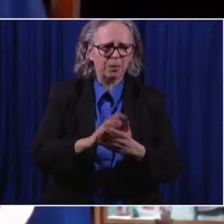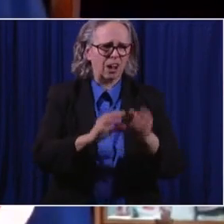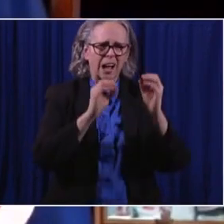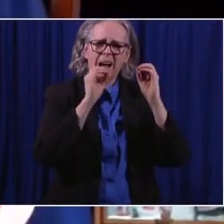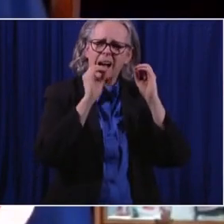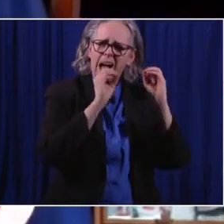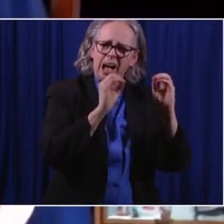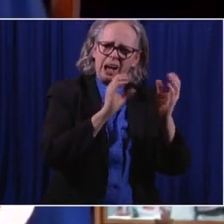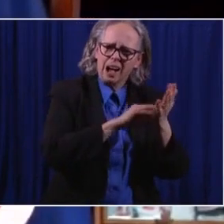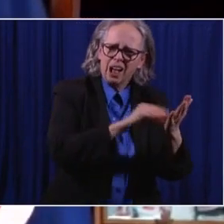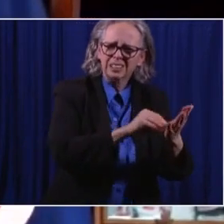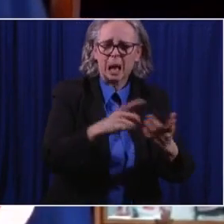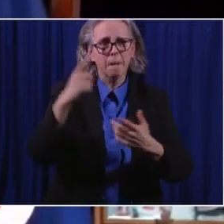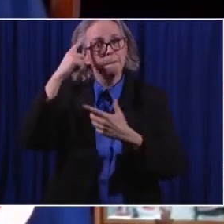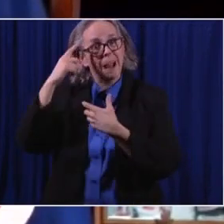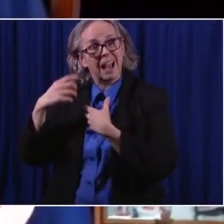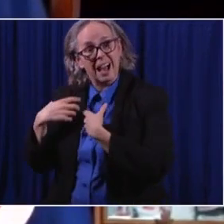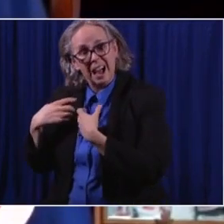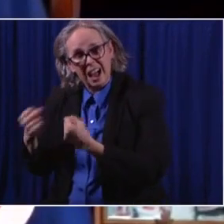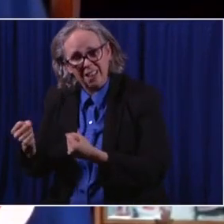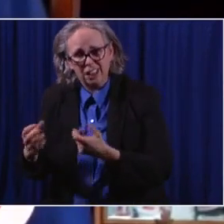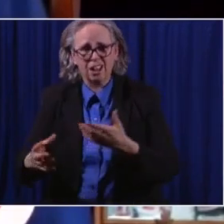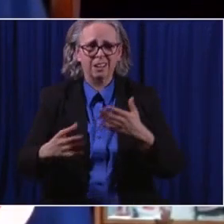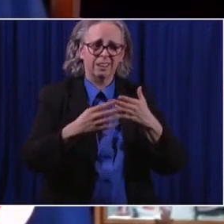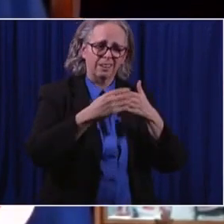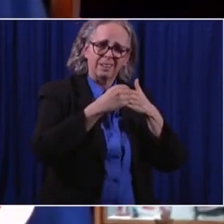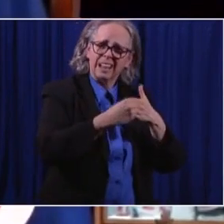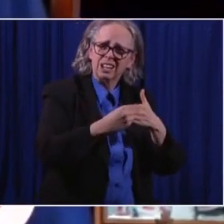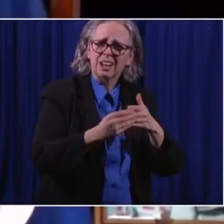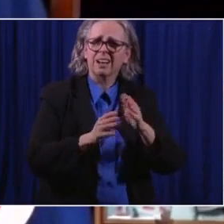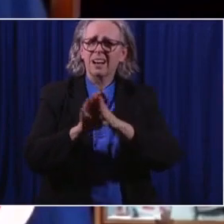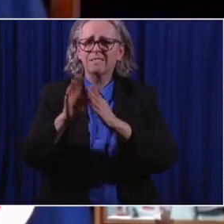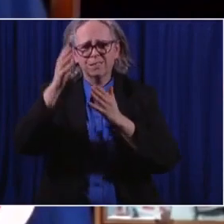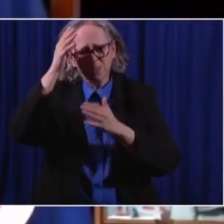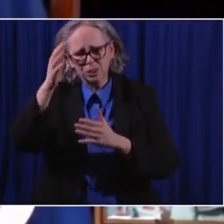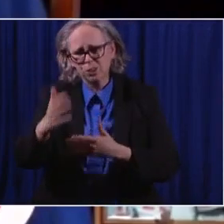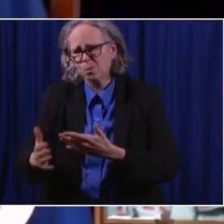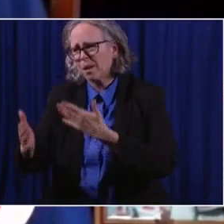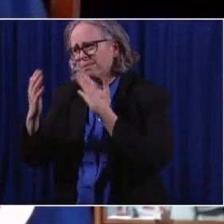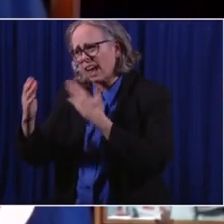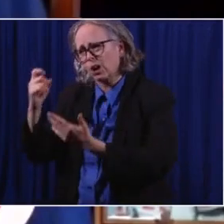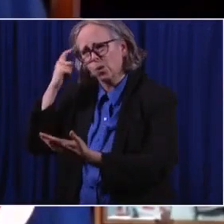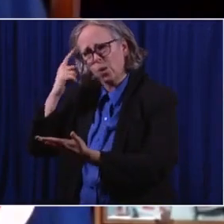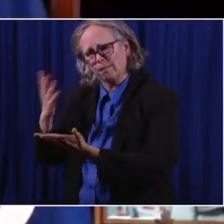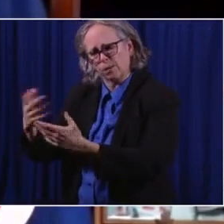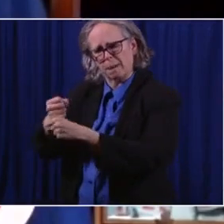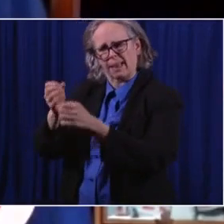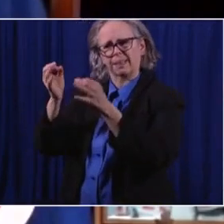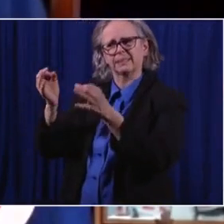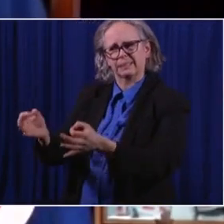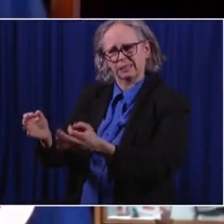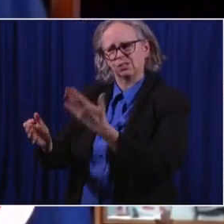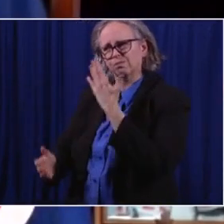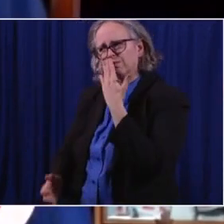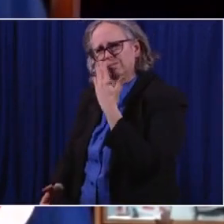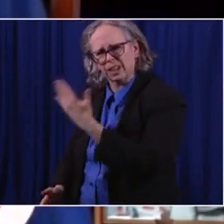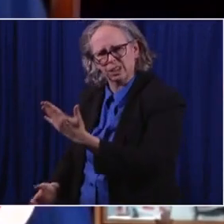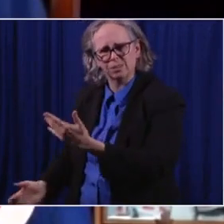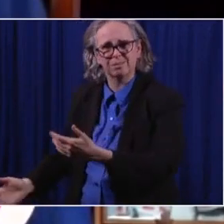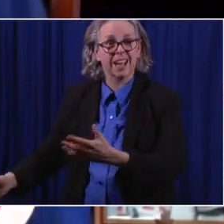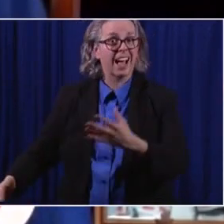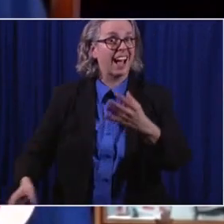you for making that decision. But I know we often emphasize as well that as the vaccine's rolling out, we still can't